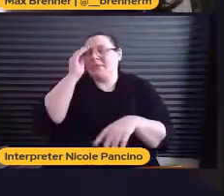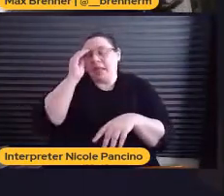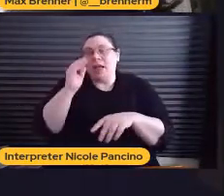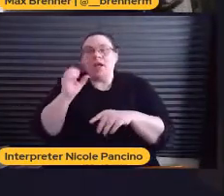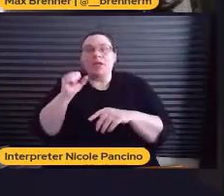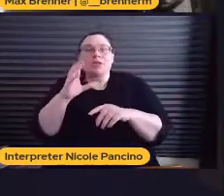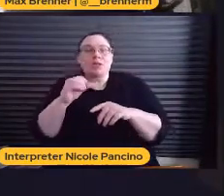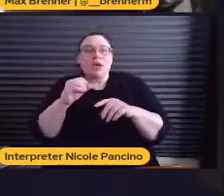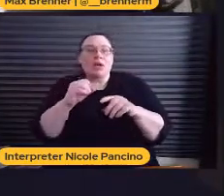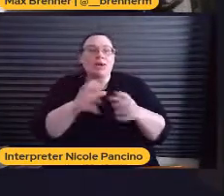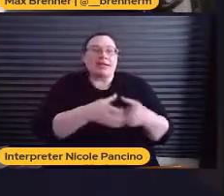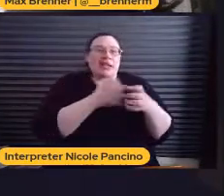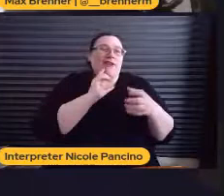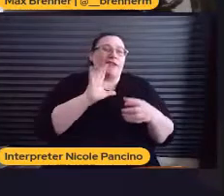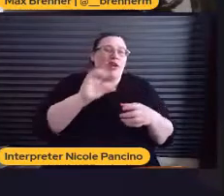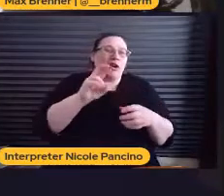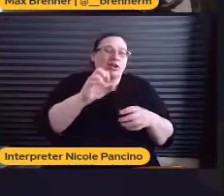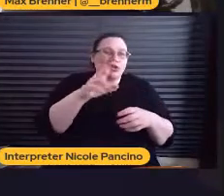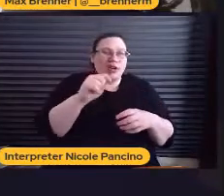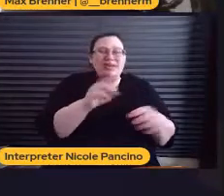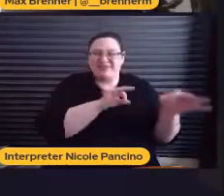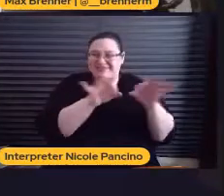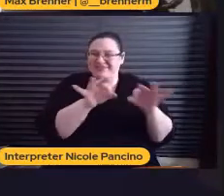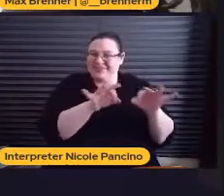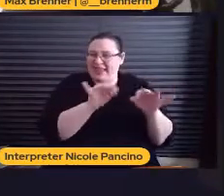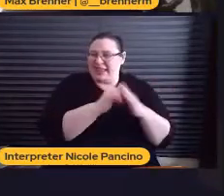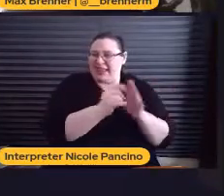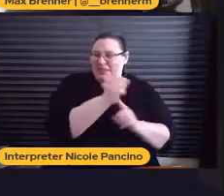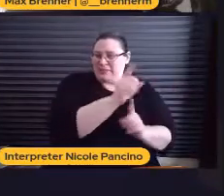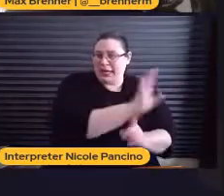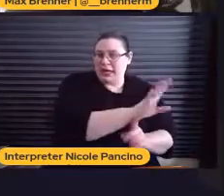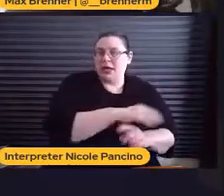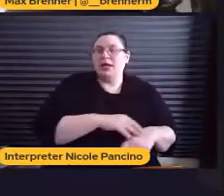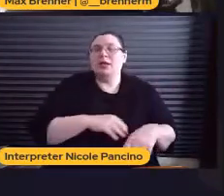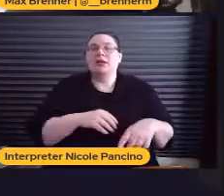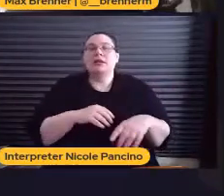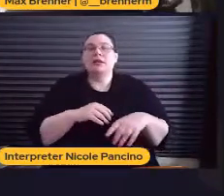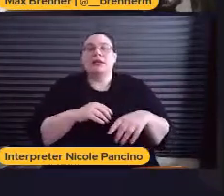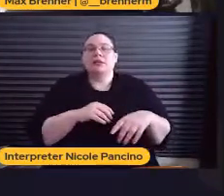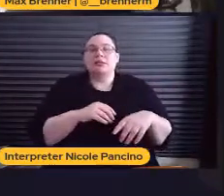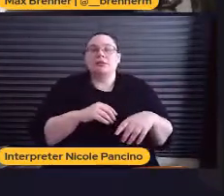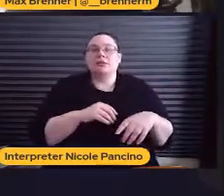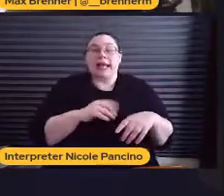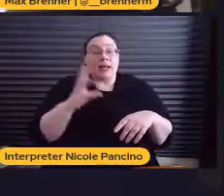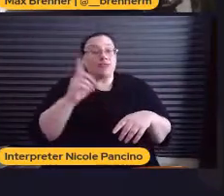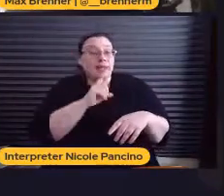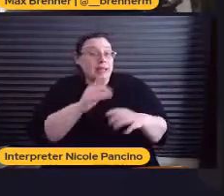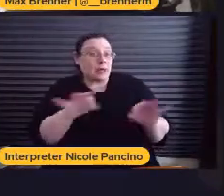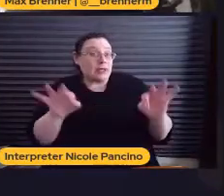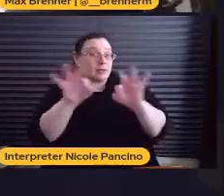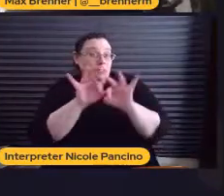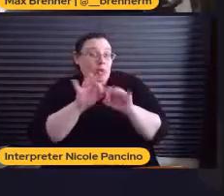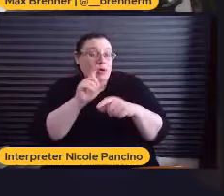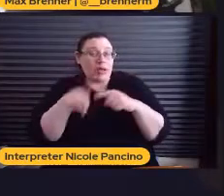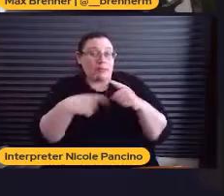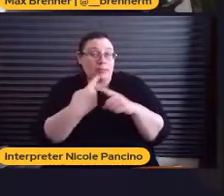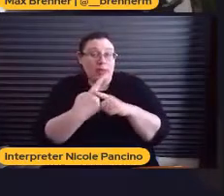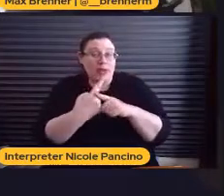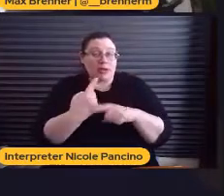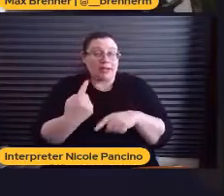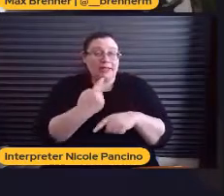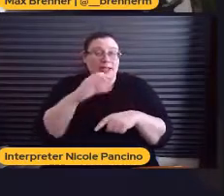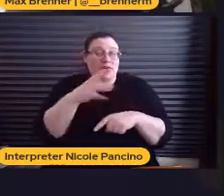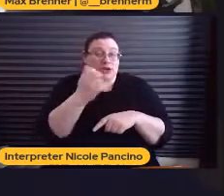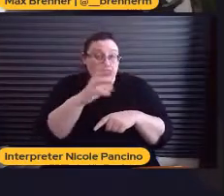container for constructs. I will explain the term in a second. And what's pretty important about a single chart will always result in a